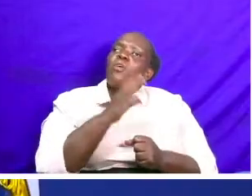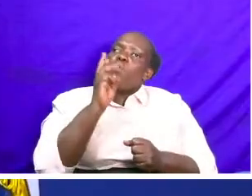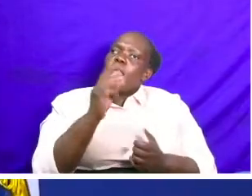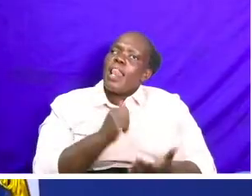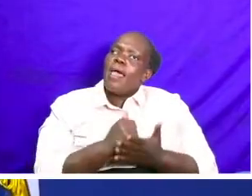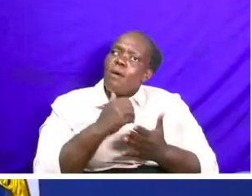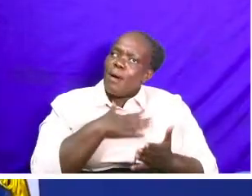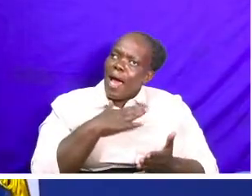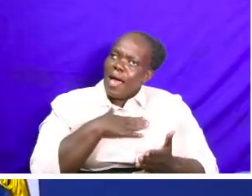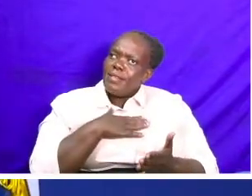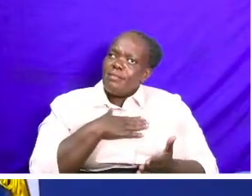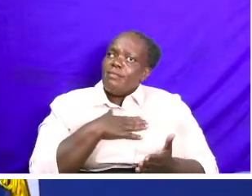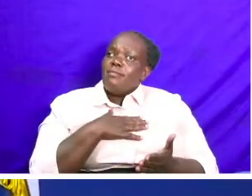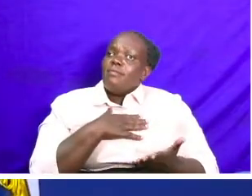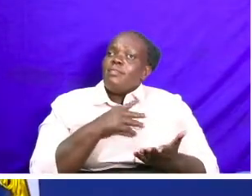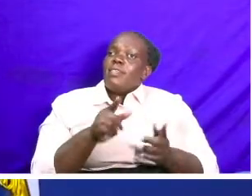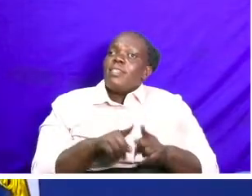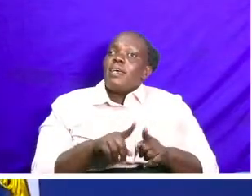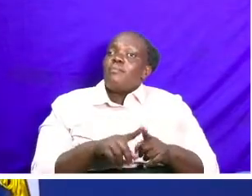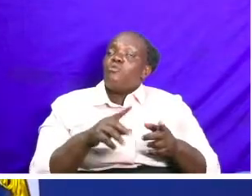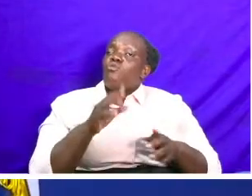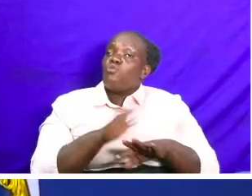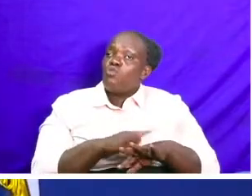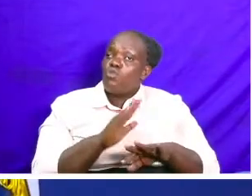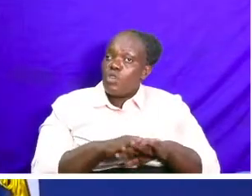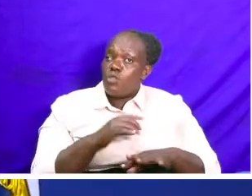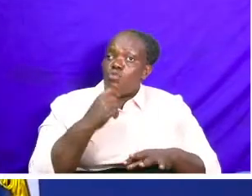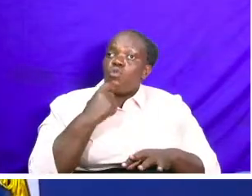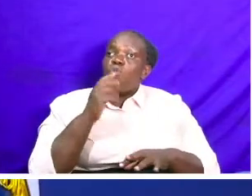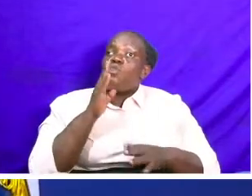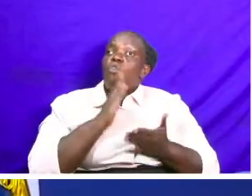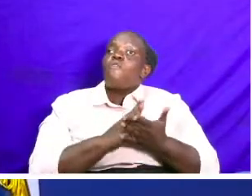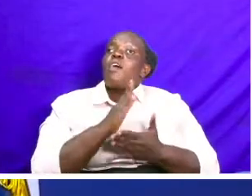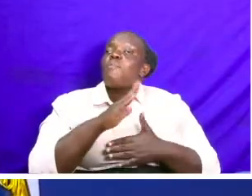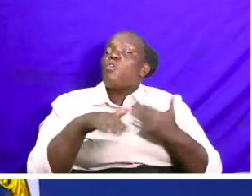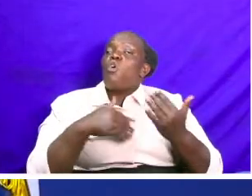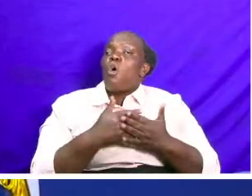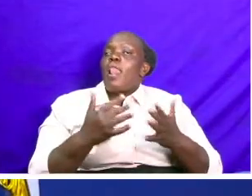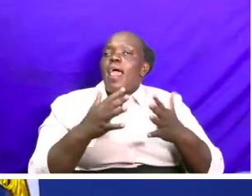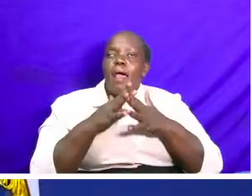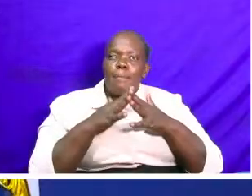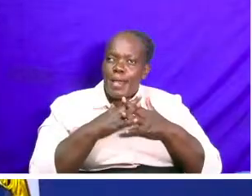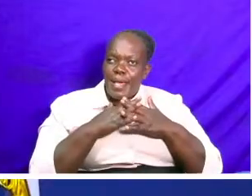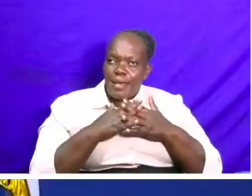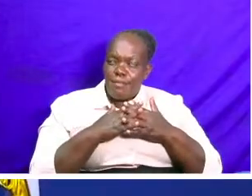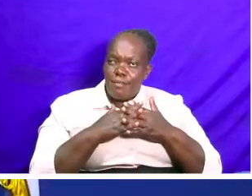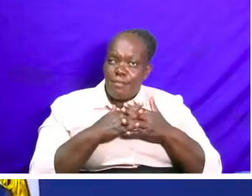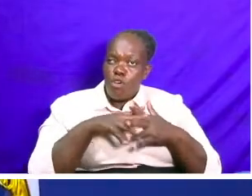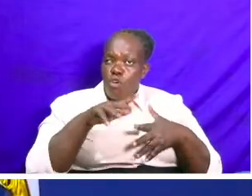case of anything. So going forward. And it's also not good to assert that only Americans, or